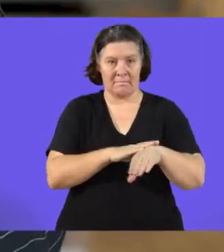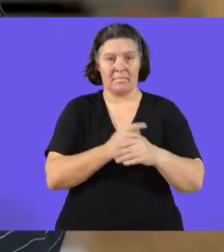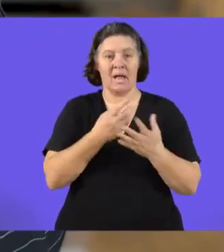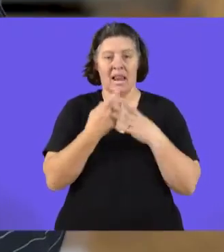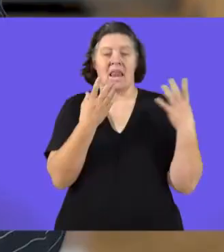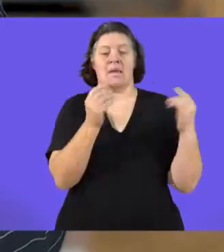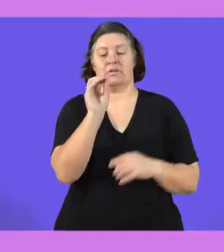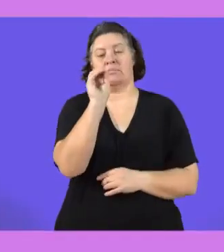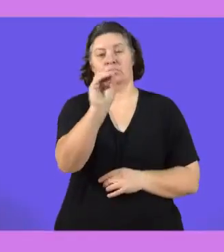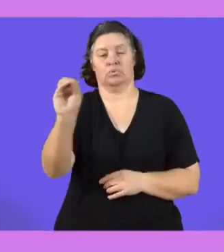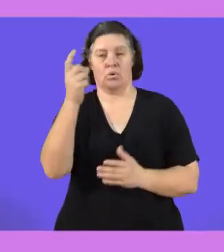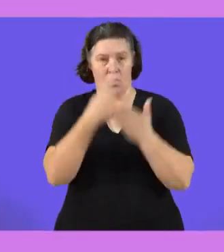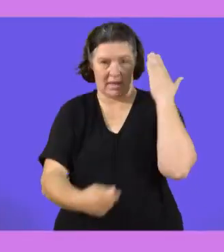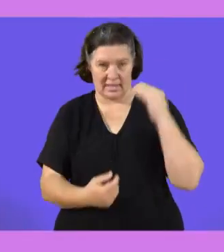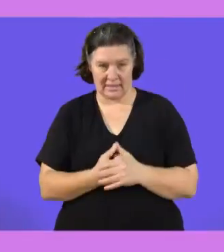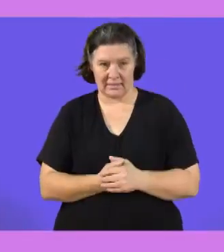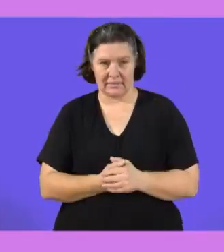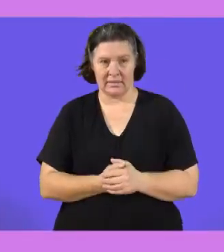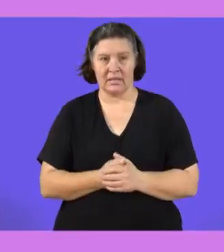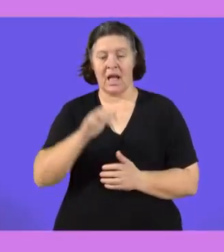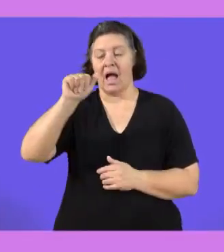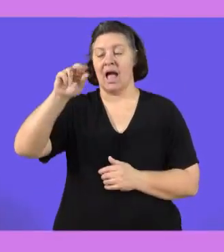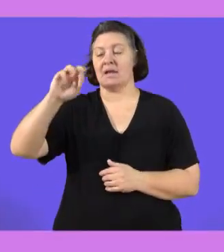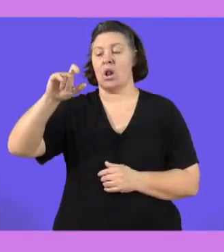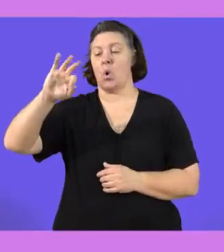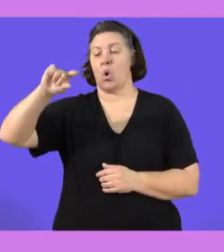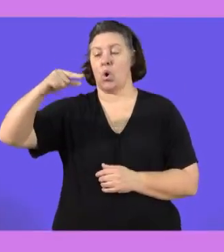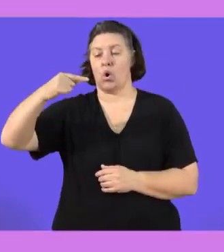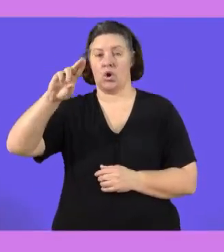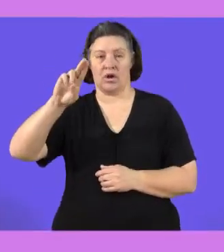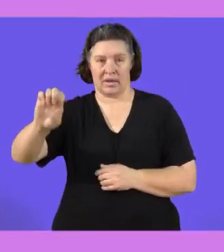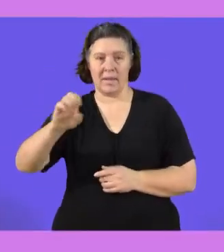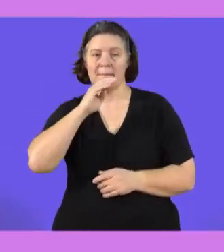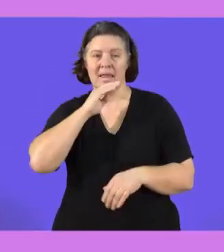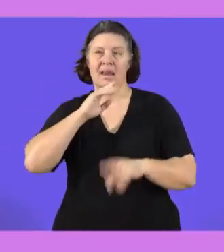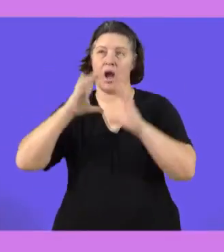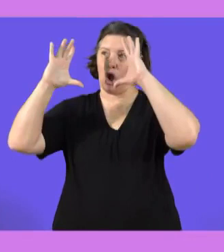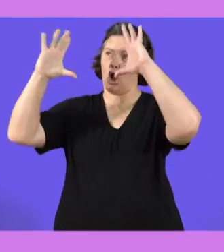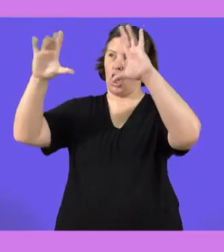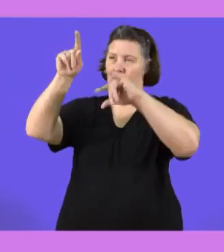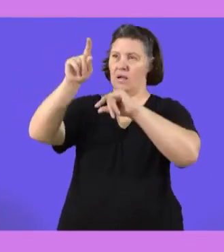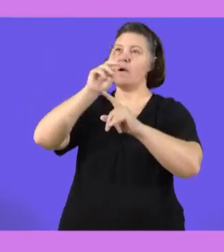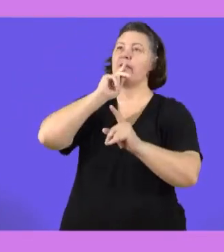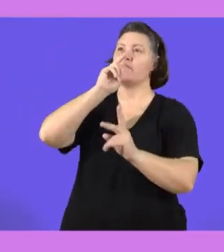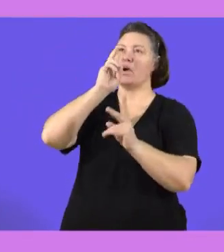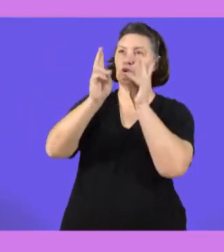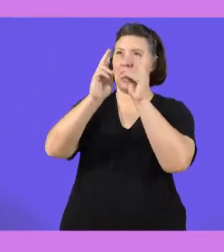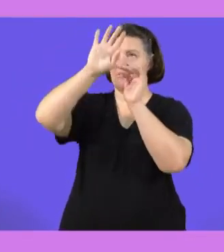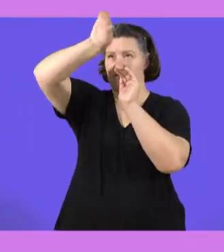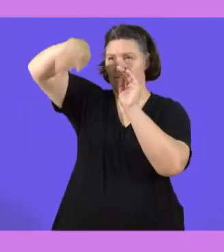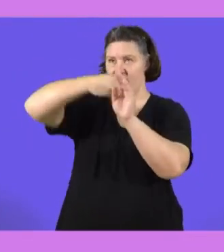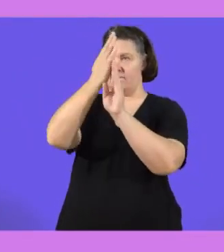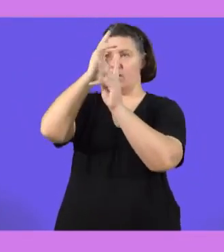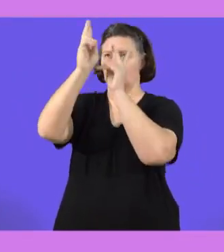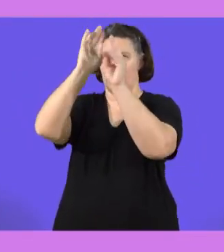time that is displayed in numbers only. All right? Then analog time is where we use a clock divided into 12